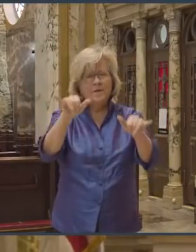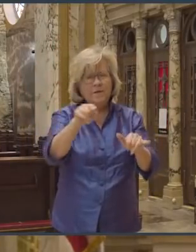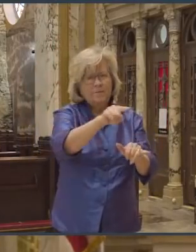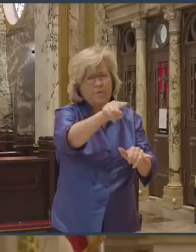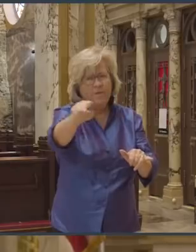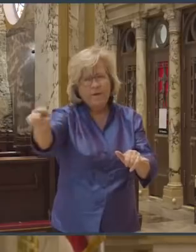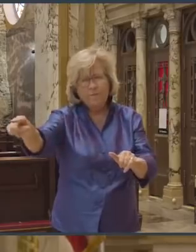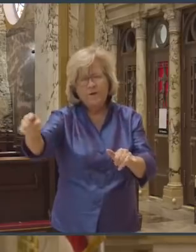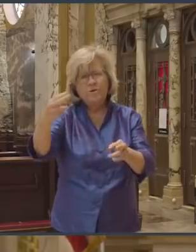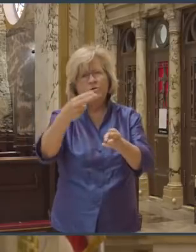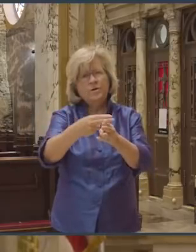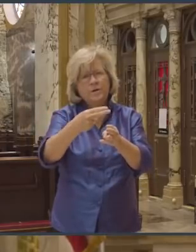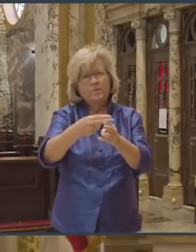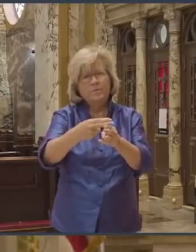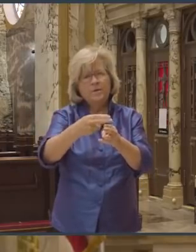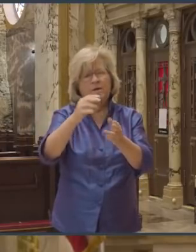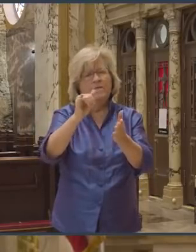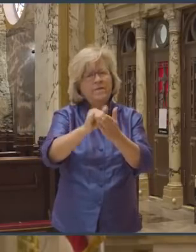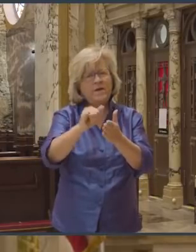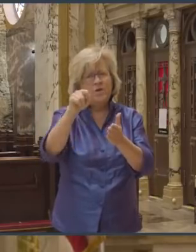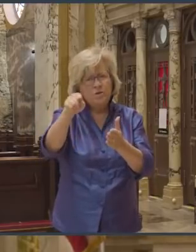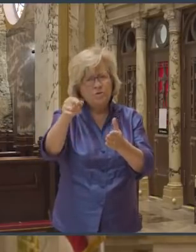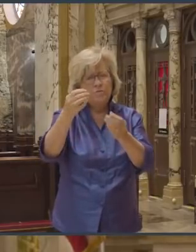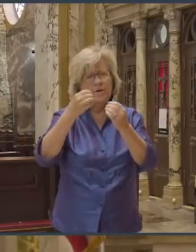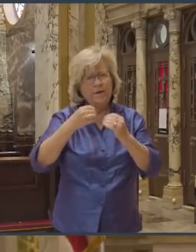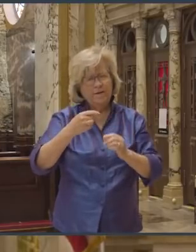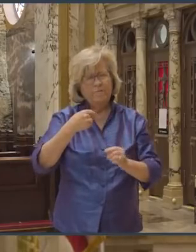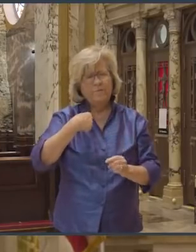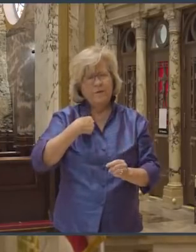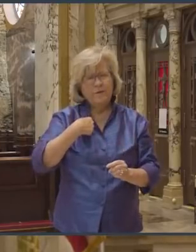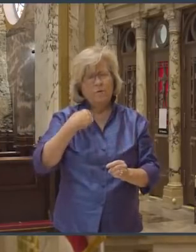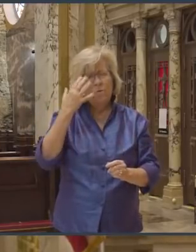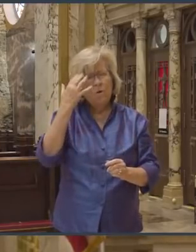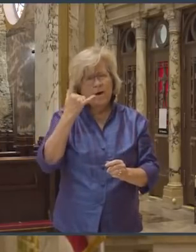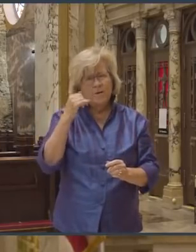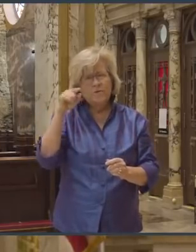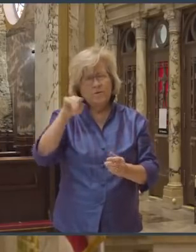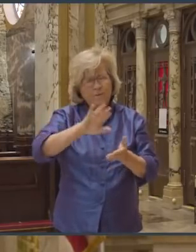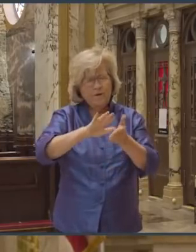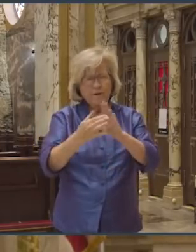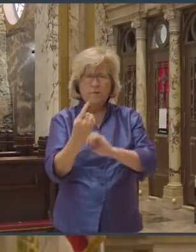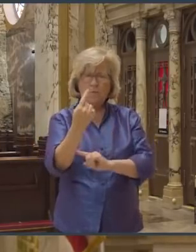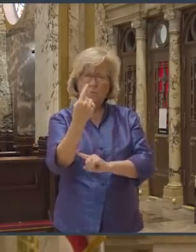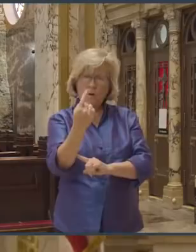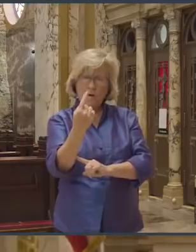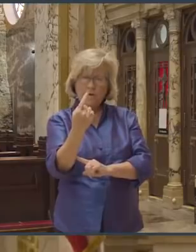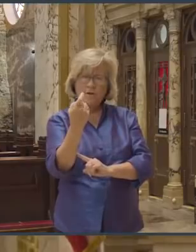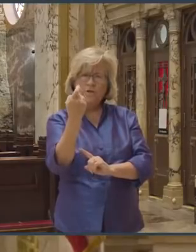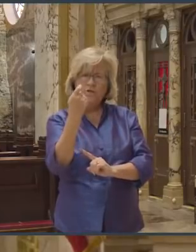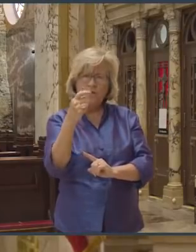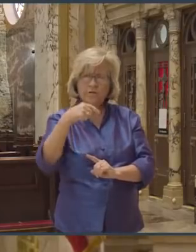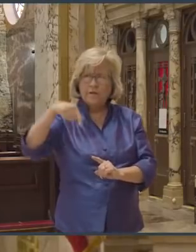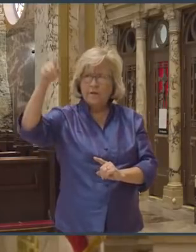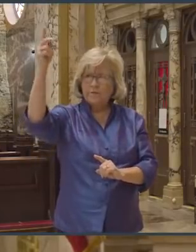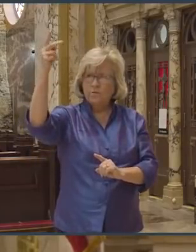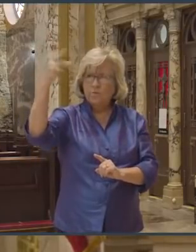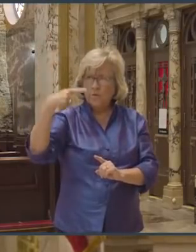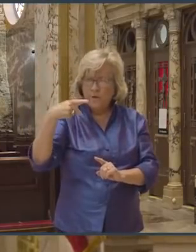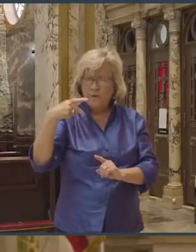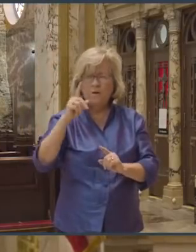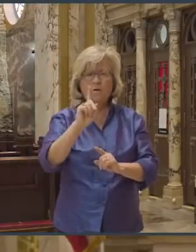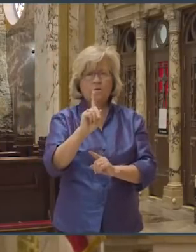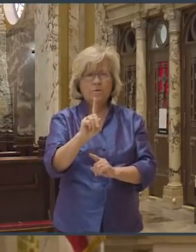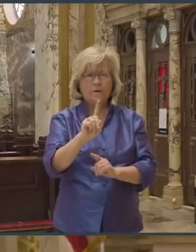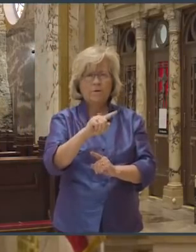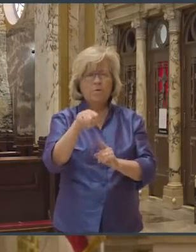name that you have given me, so that they may be one, just as we are one. When